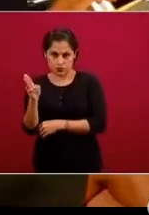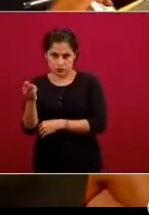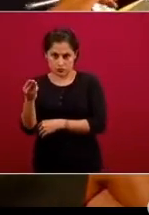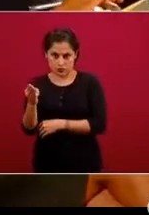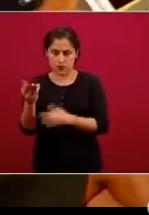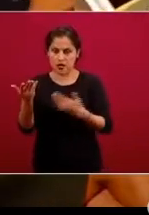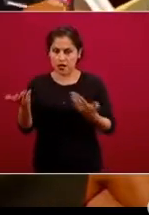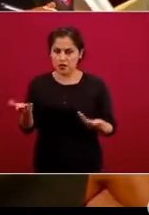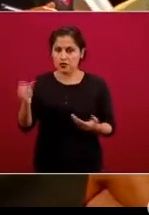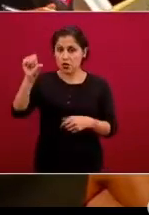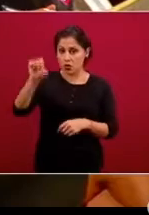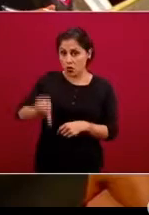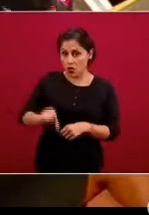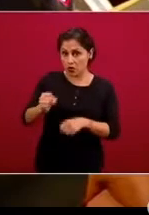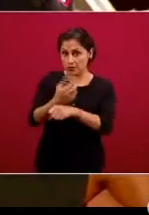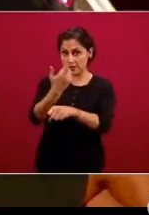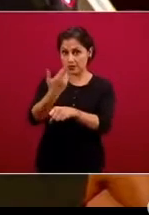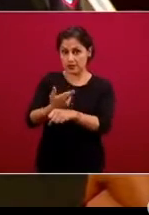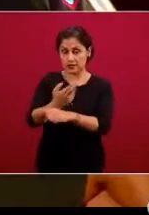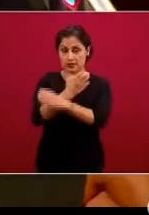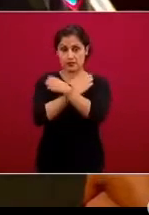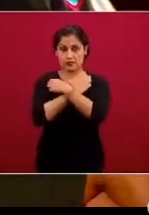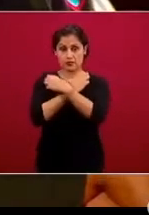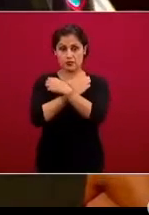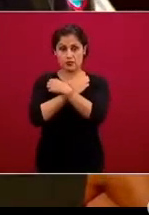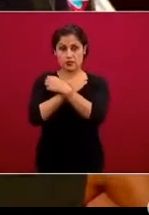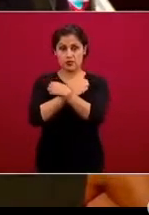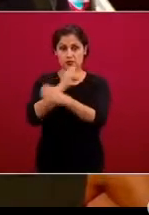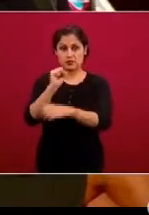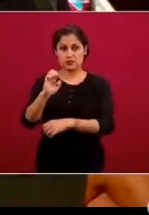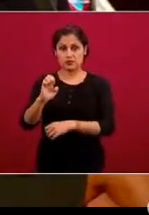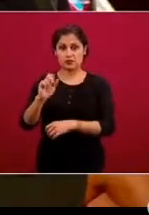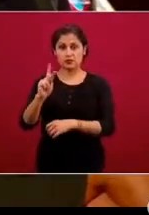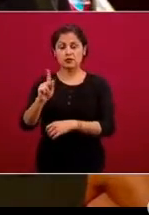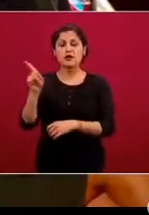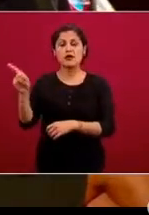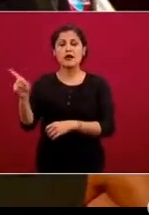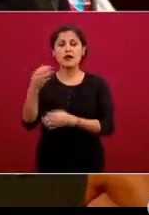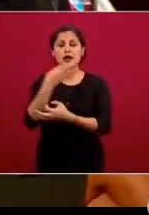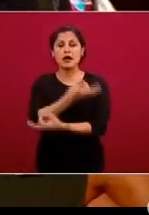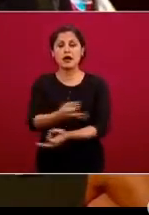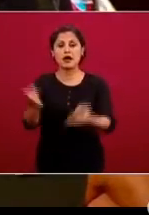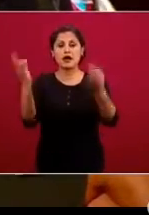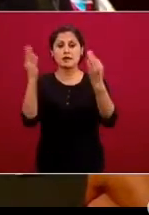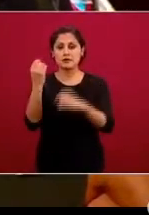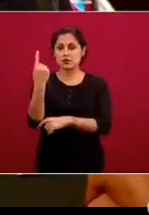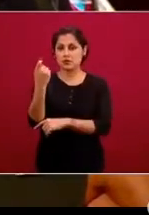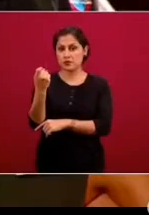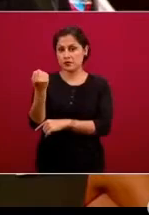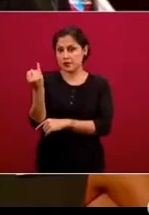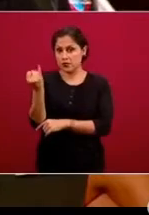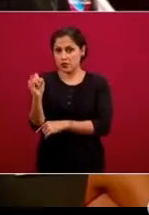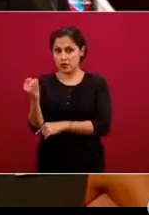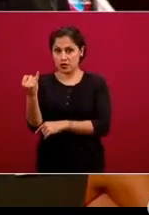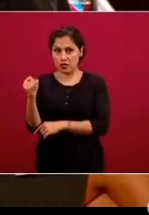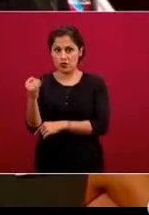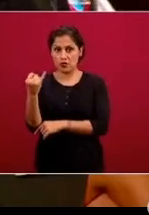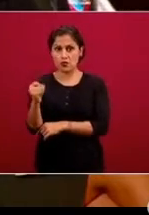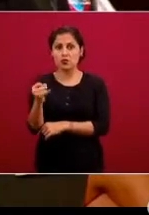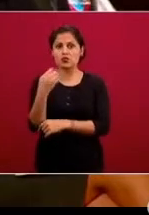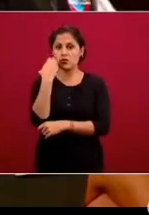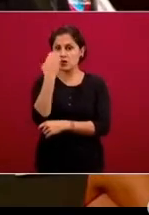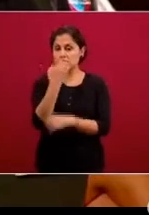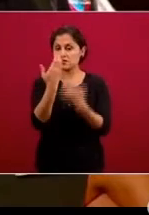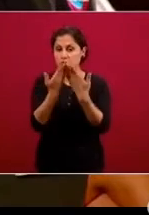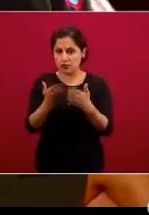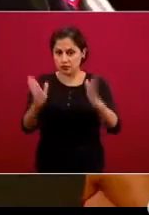of May. Today, Esteban Moctezuma, the Secretary of Education, said that on June the 1st, all